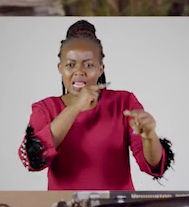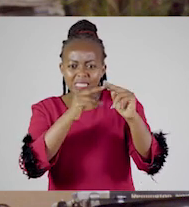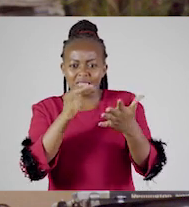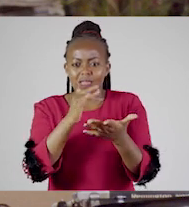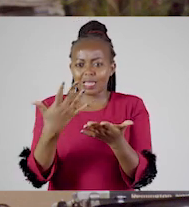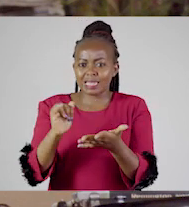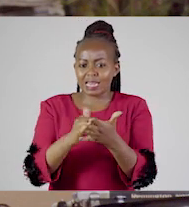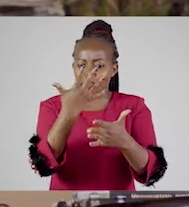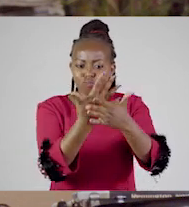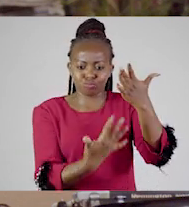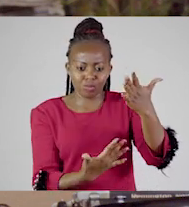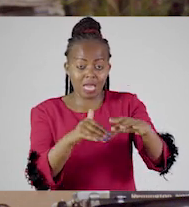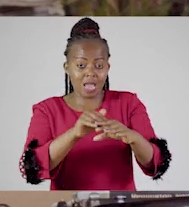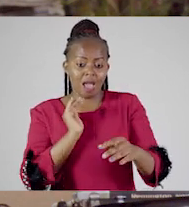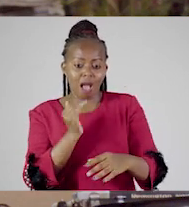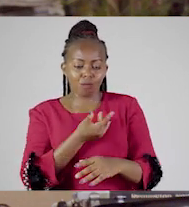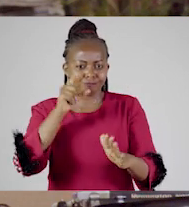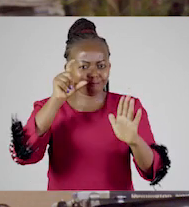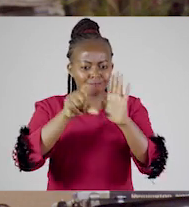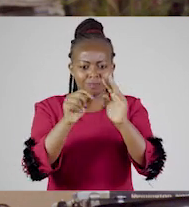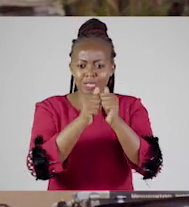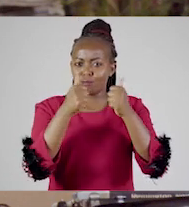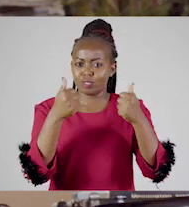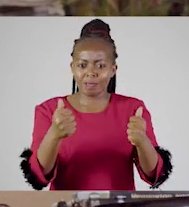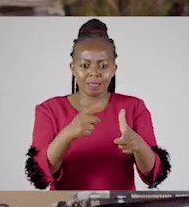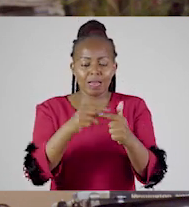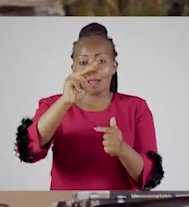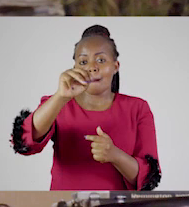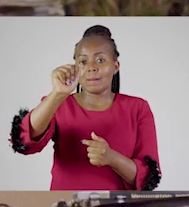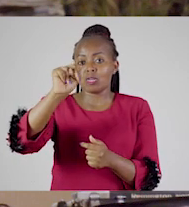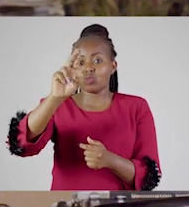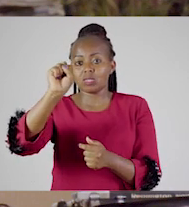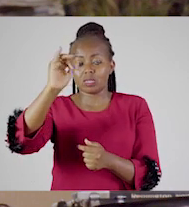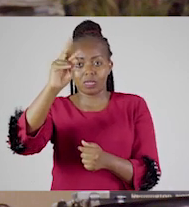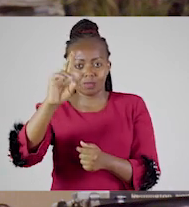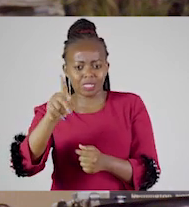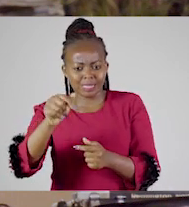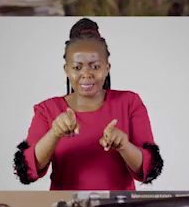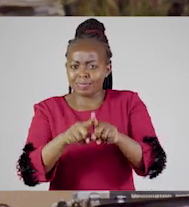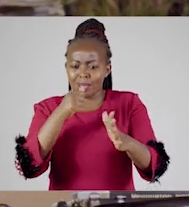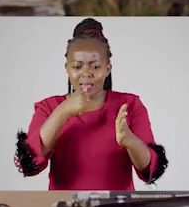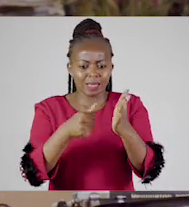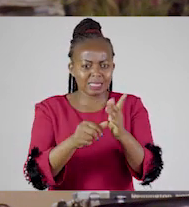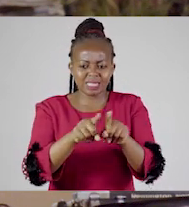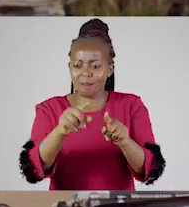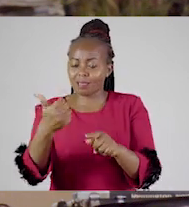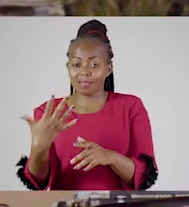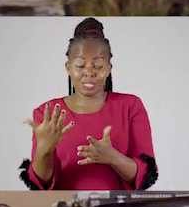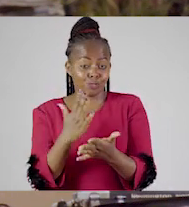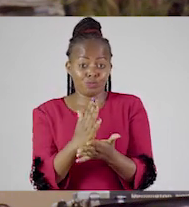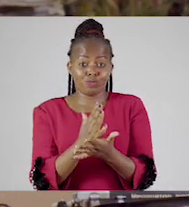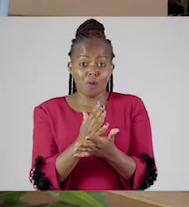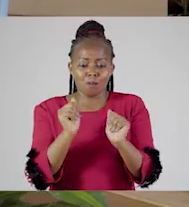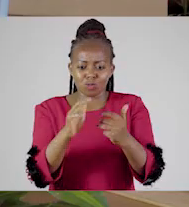which are documented in our photographs, newspapers, manuscripts, letters, journals, and other material